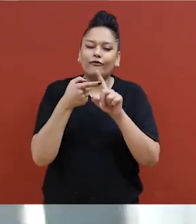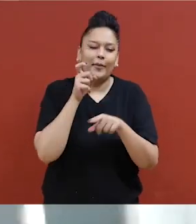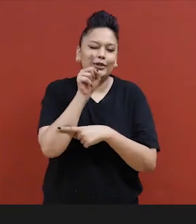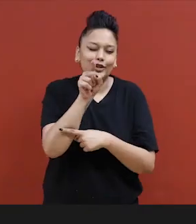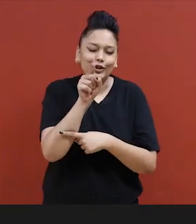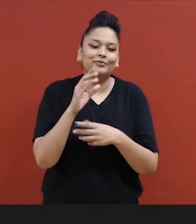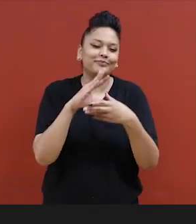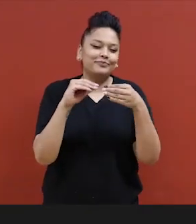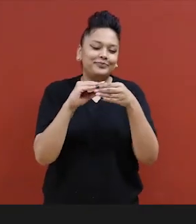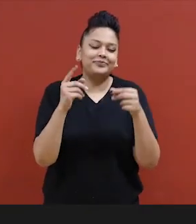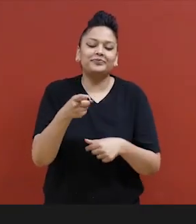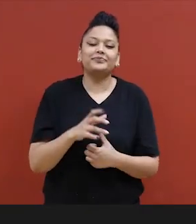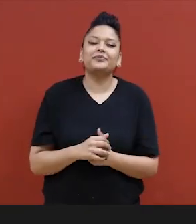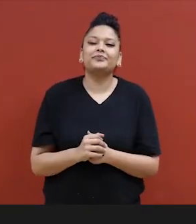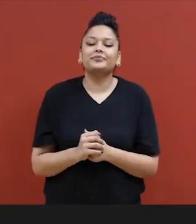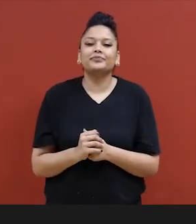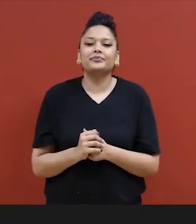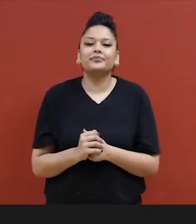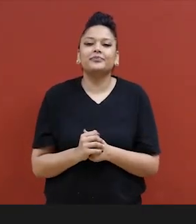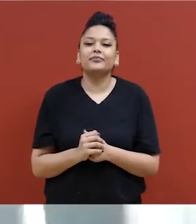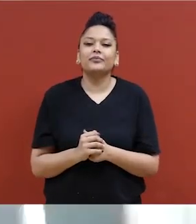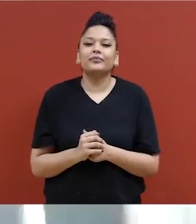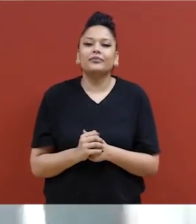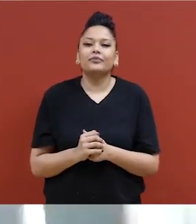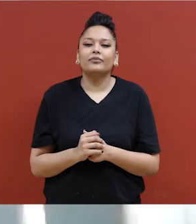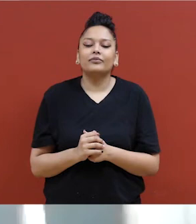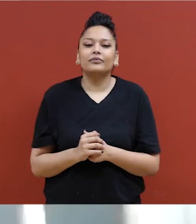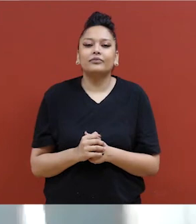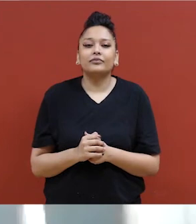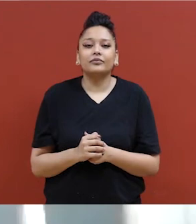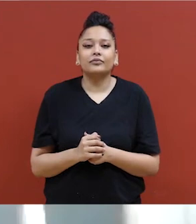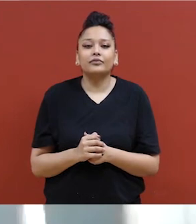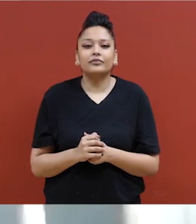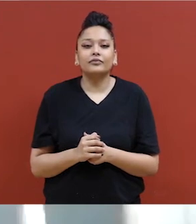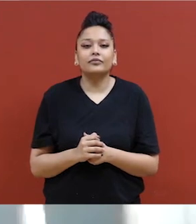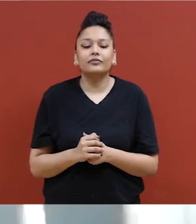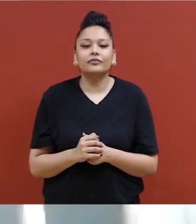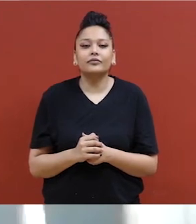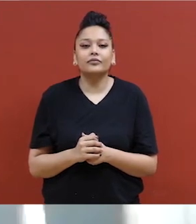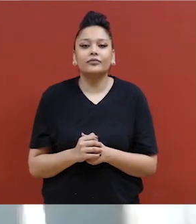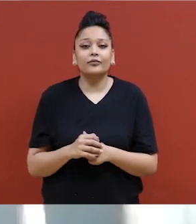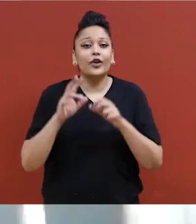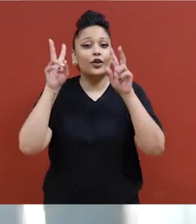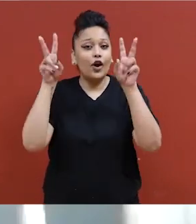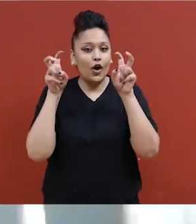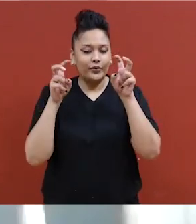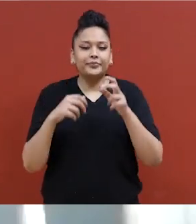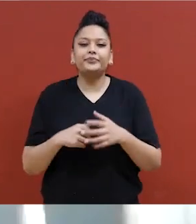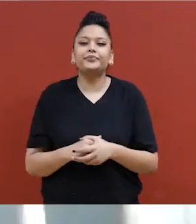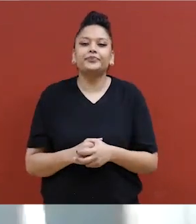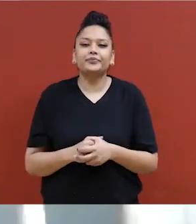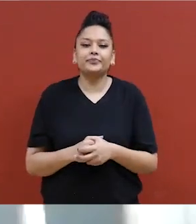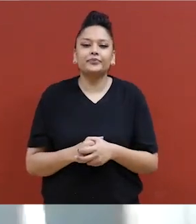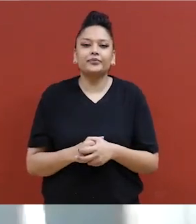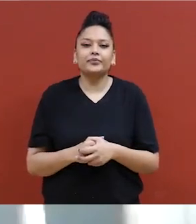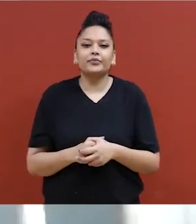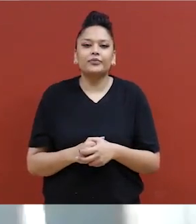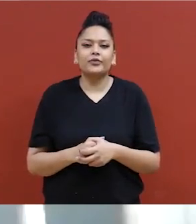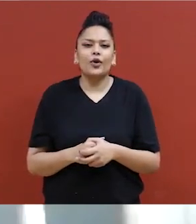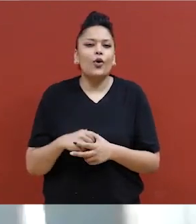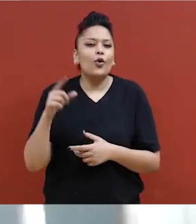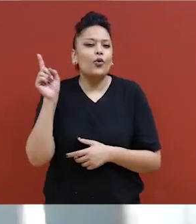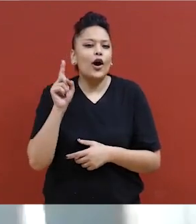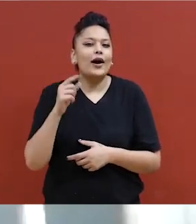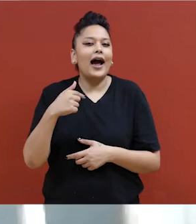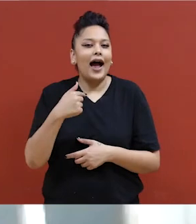you. That quote was, "This is where I get my power." Yes. Like, that's